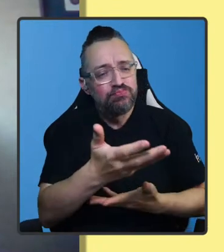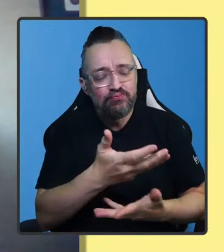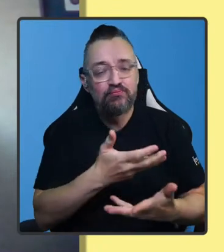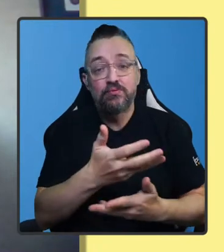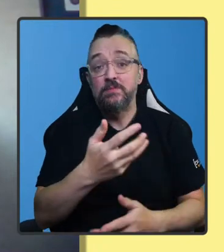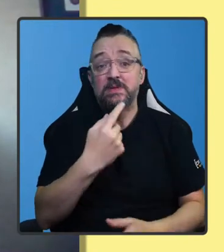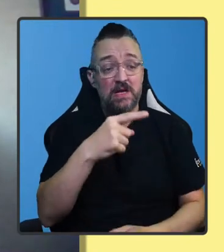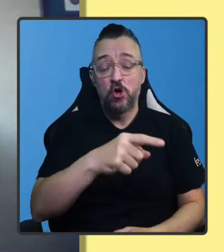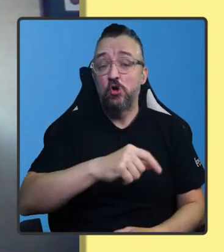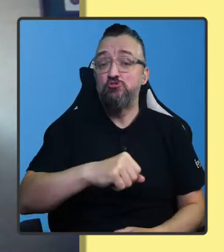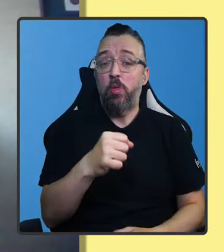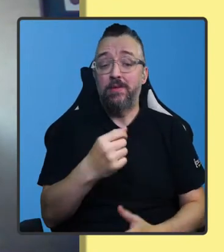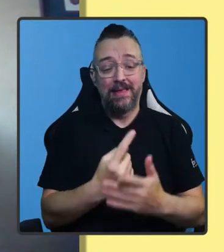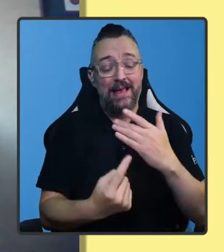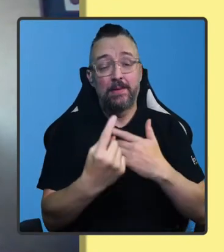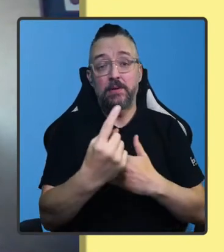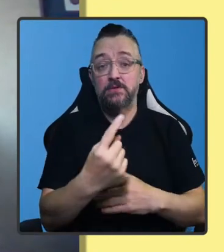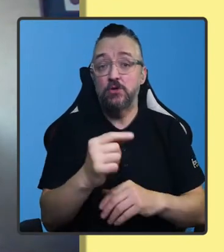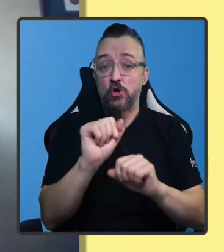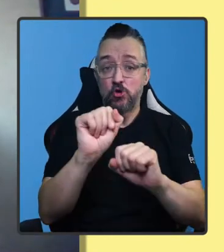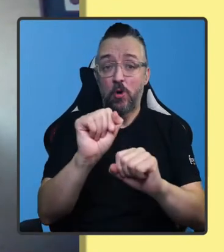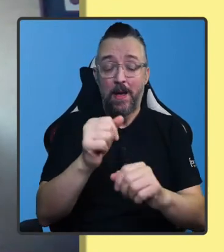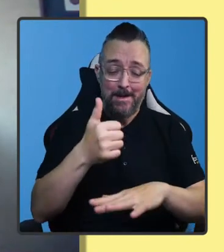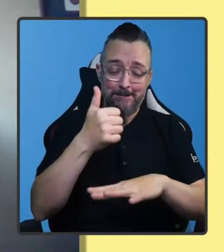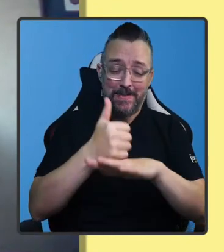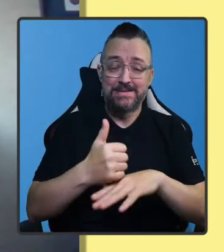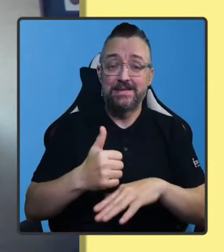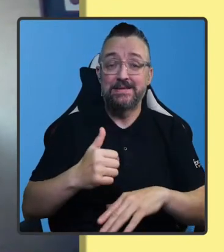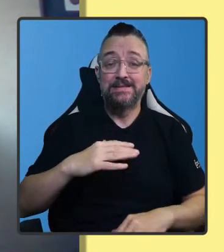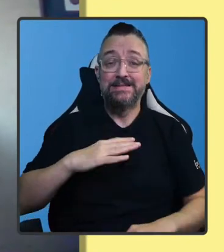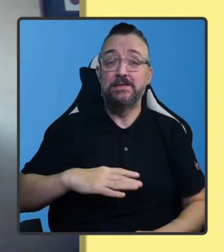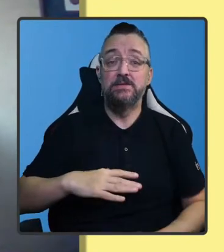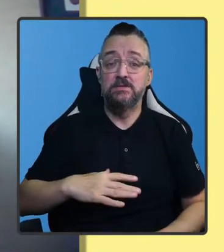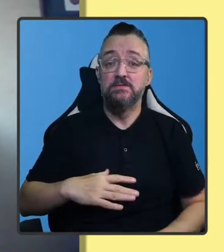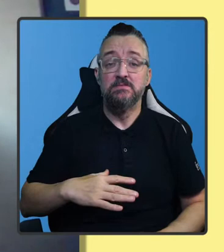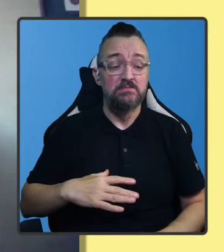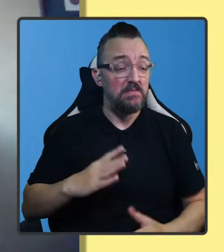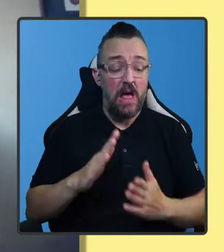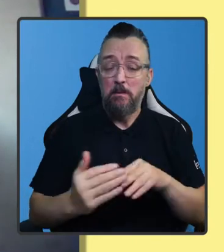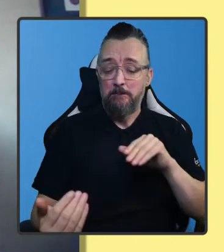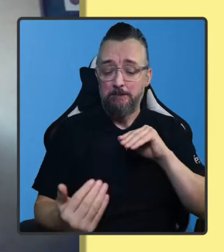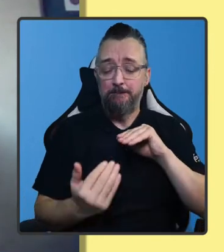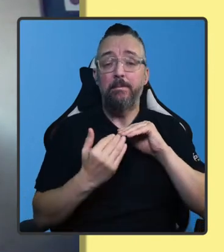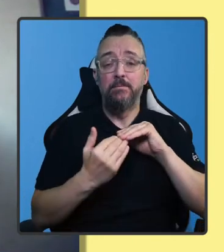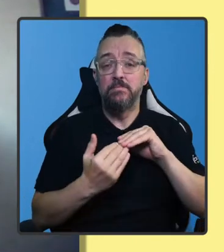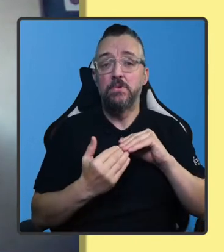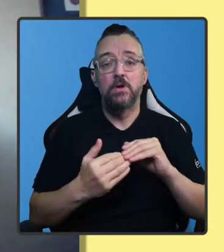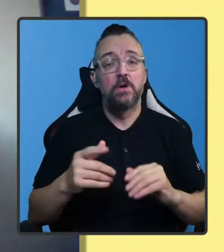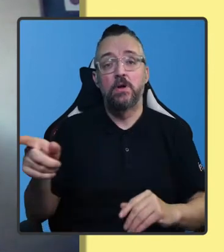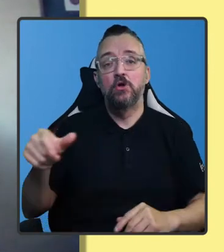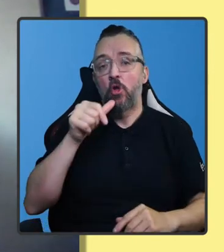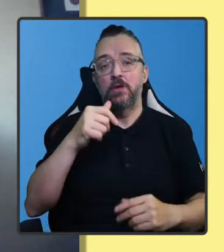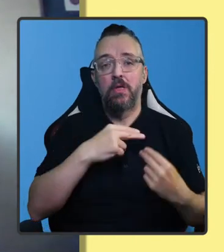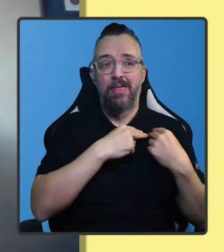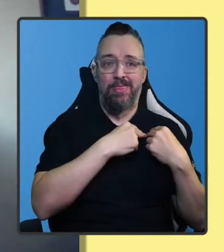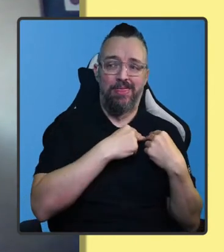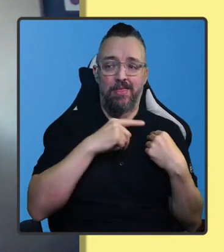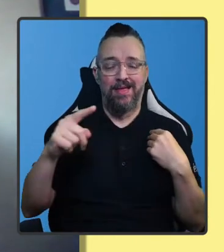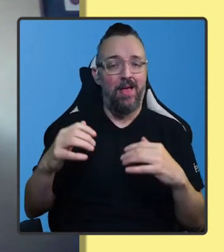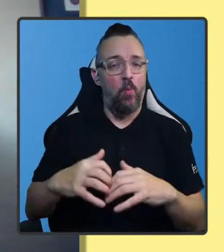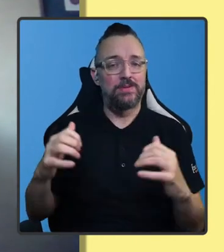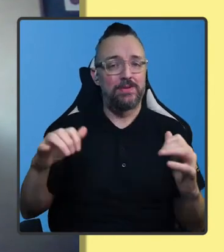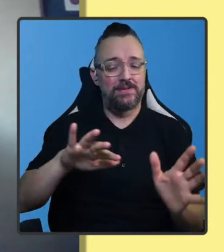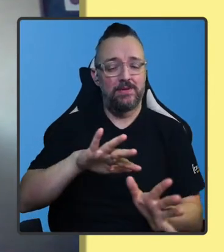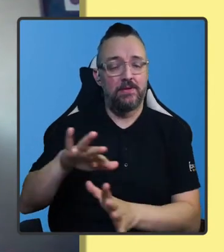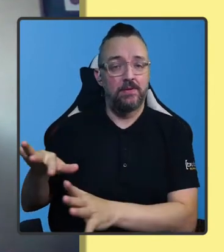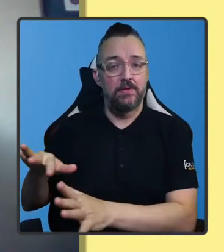Scotland, everyone's basic needs are met as a right and are no more at the mercy of the Westminster elite. An elite